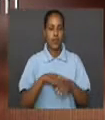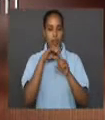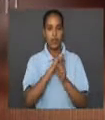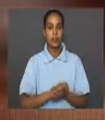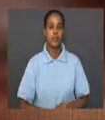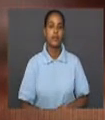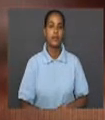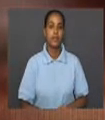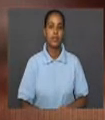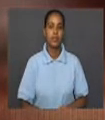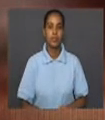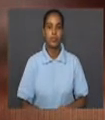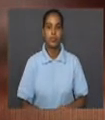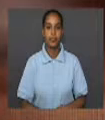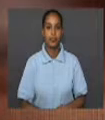Time's up.